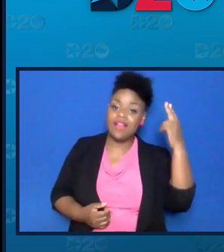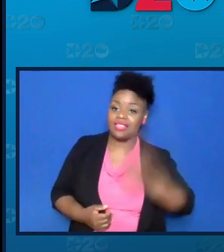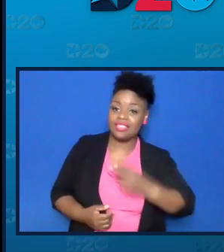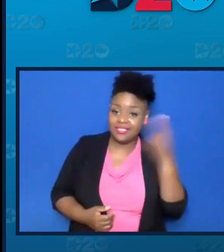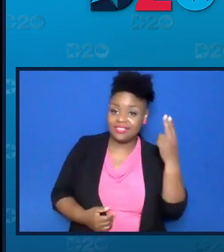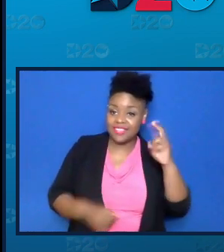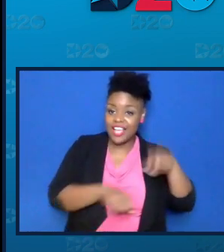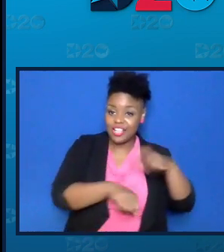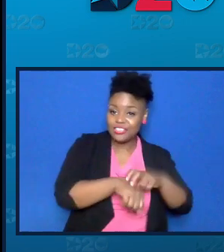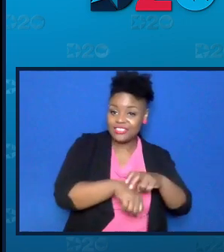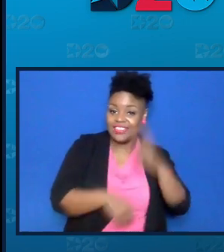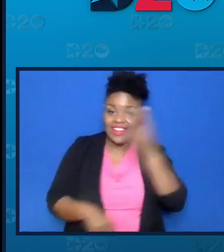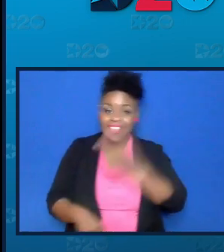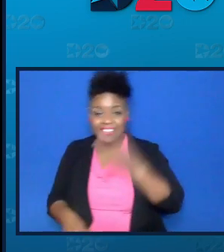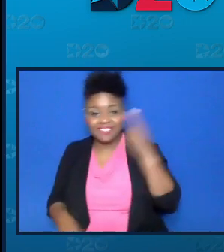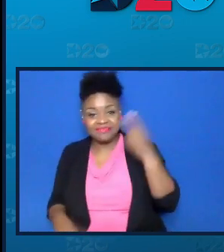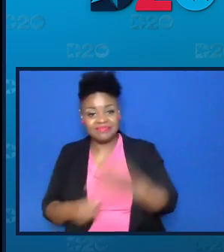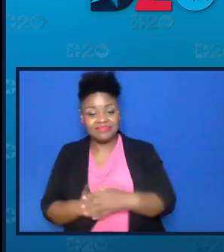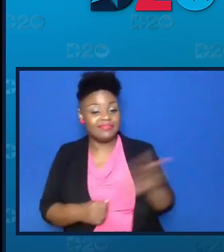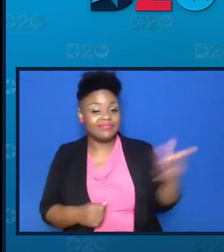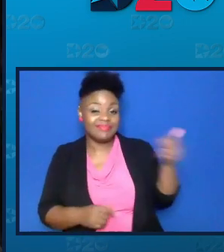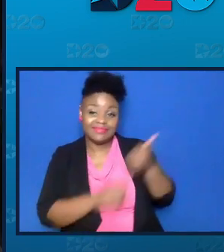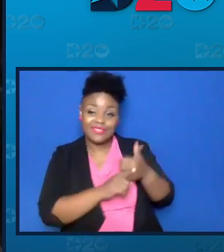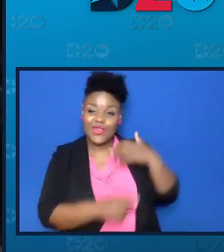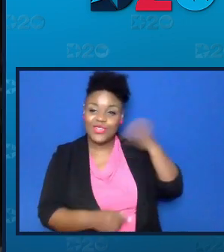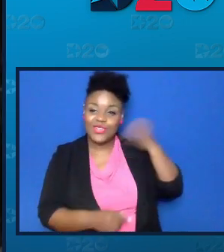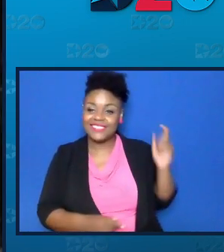Joe was their first.